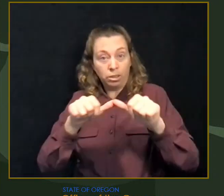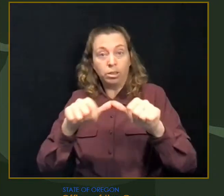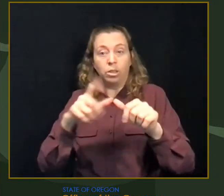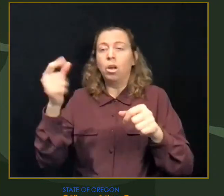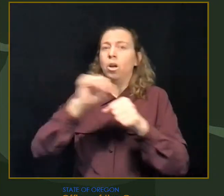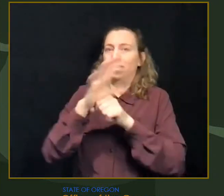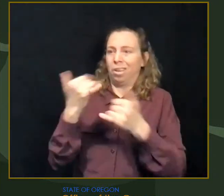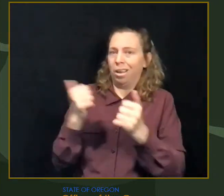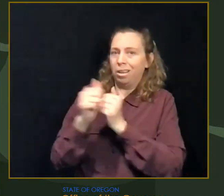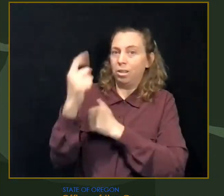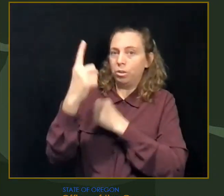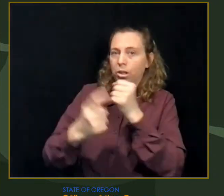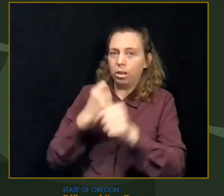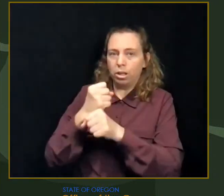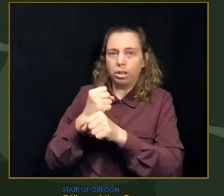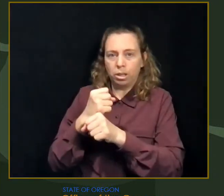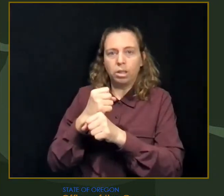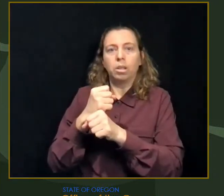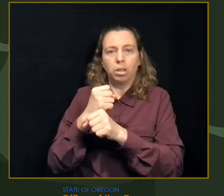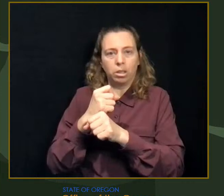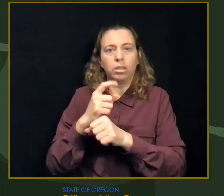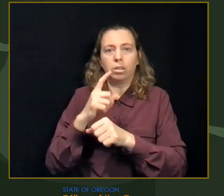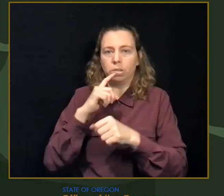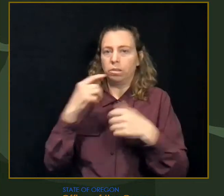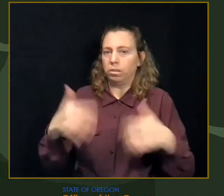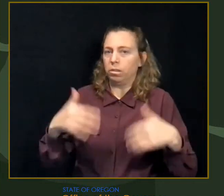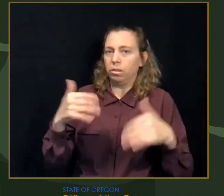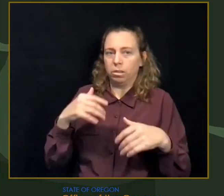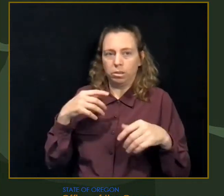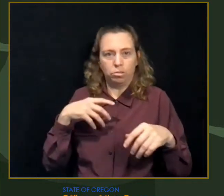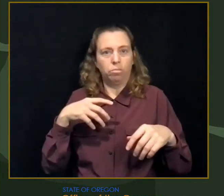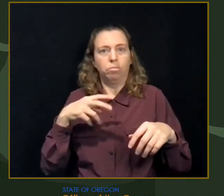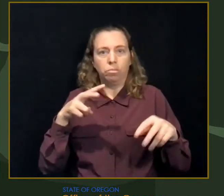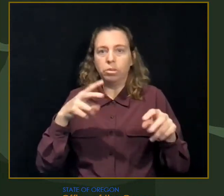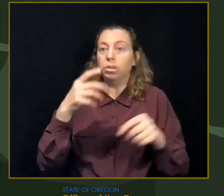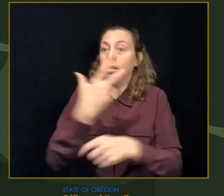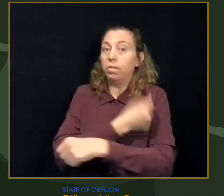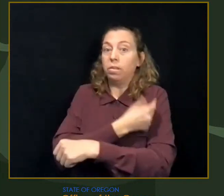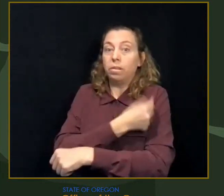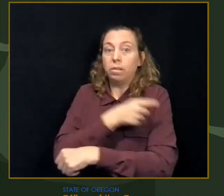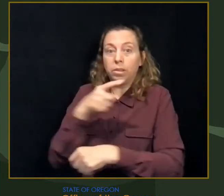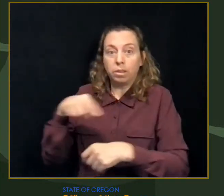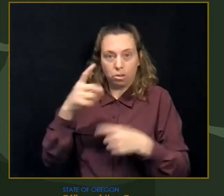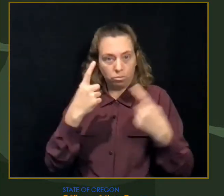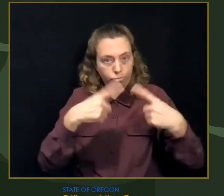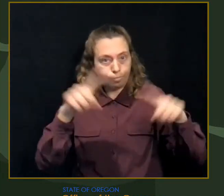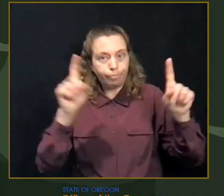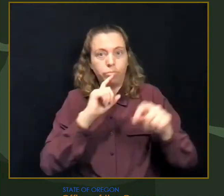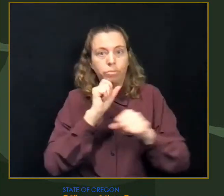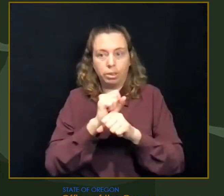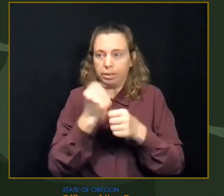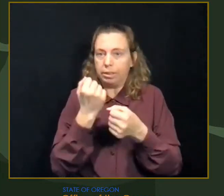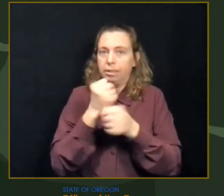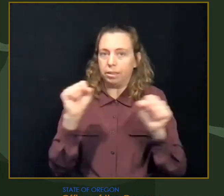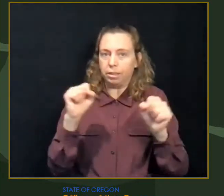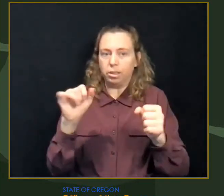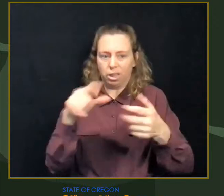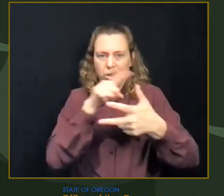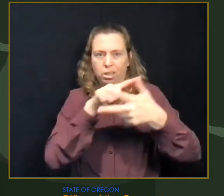3 vaccines that work and are safe and available to Oregonians, is going to help us return to a normal